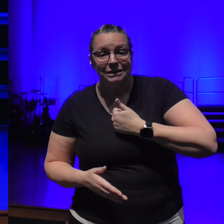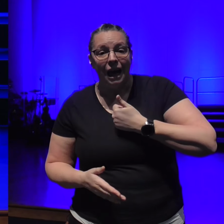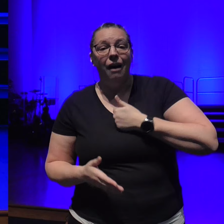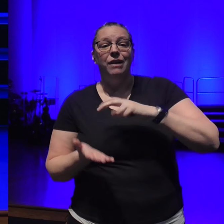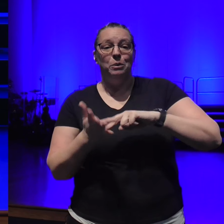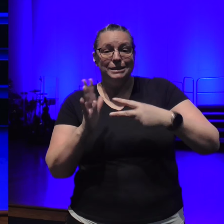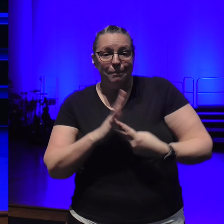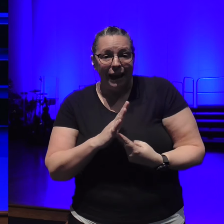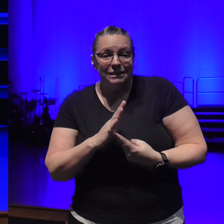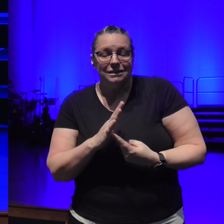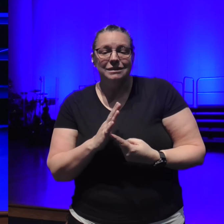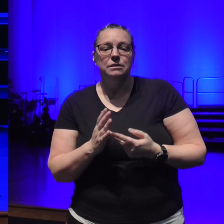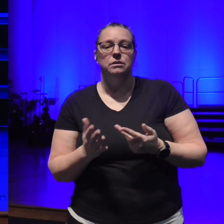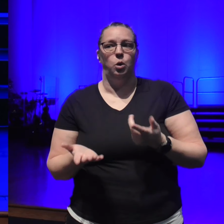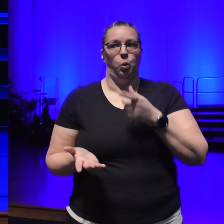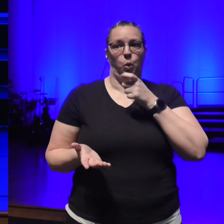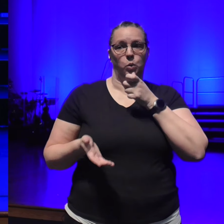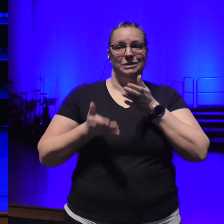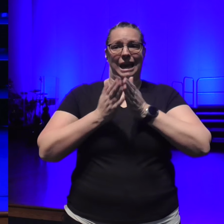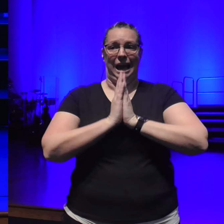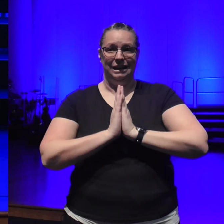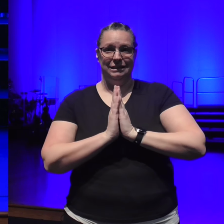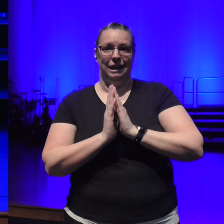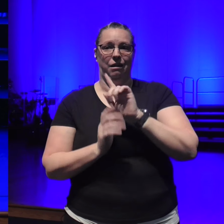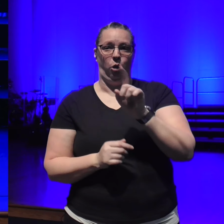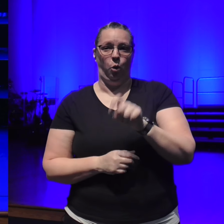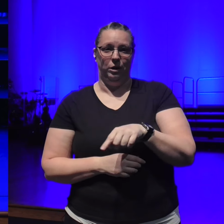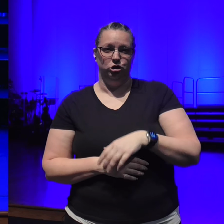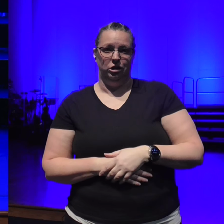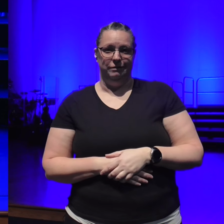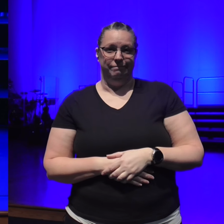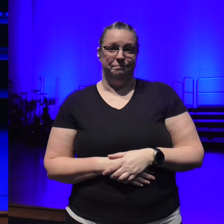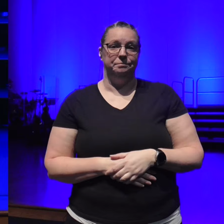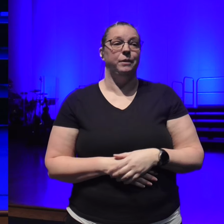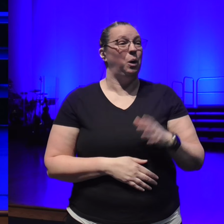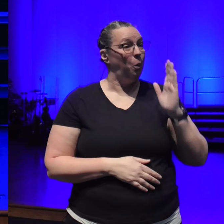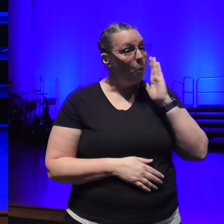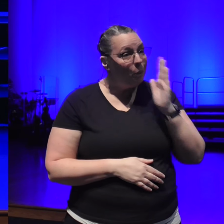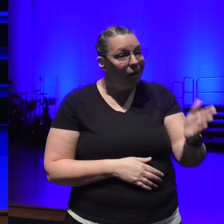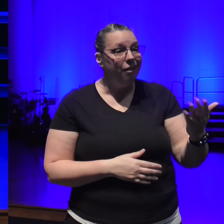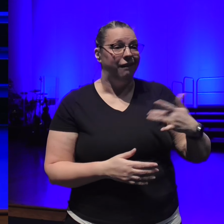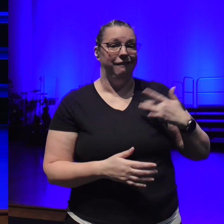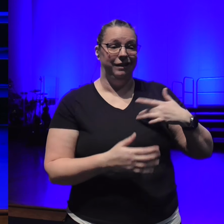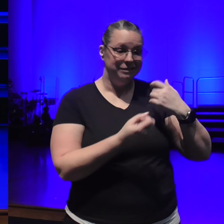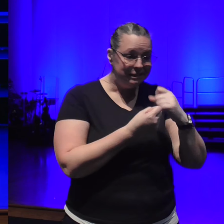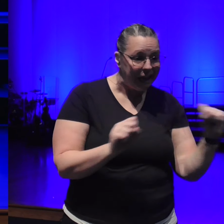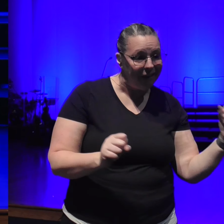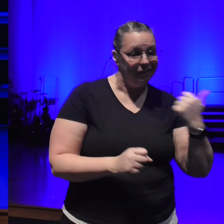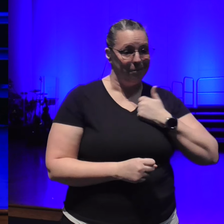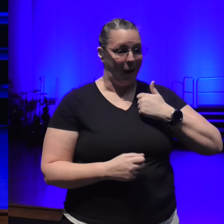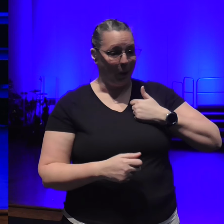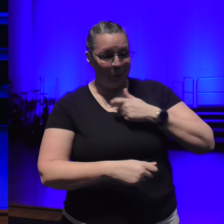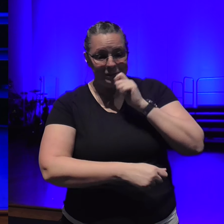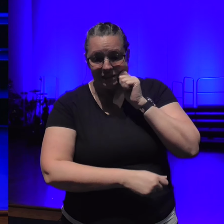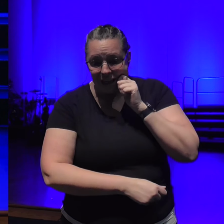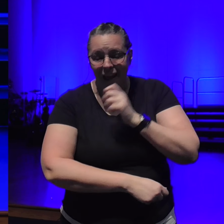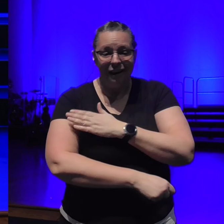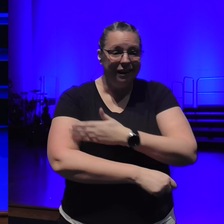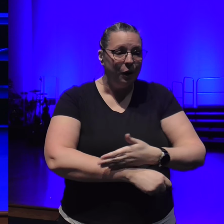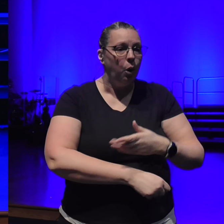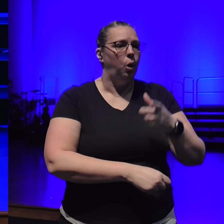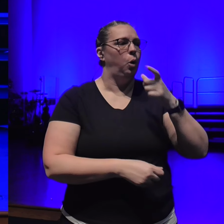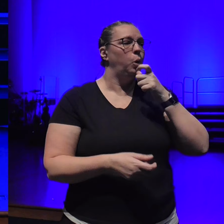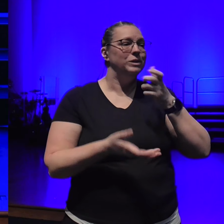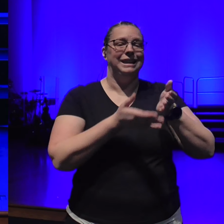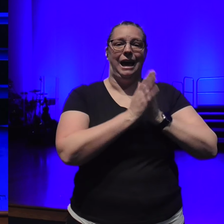I was meant to be? Who's asking the question? Will I ever feel safe in my own skin? Who is asking